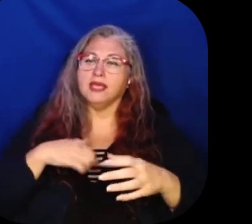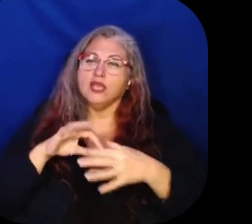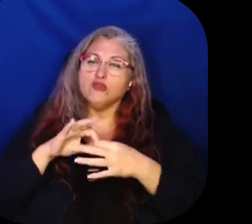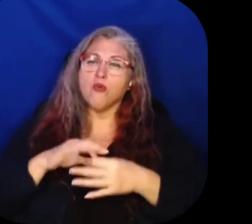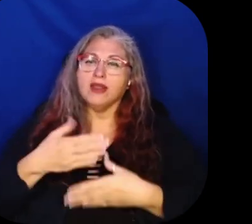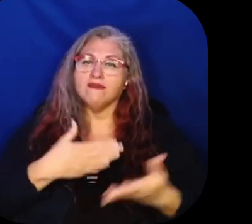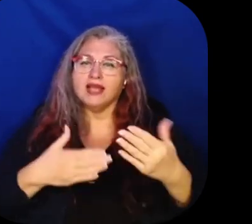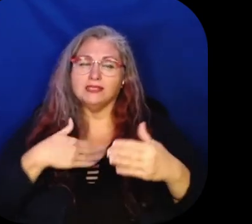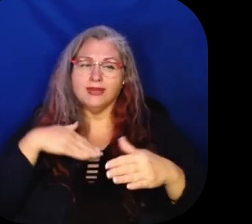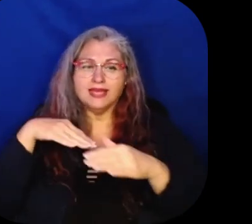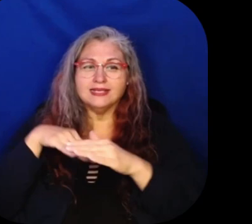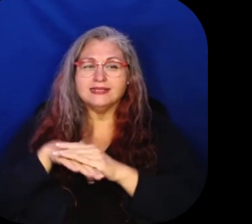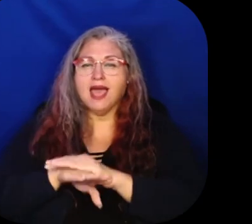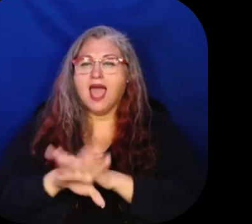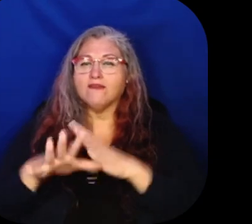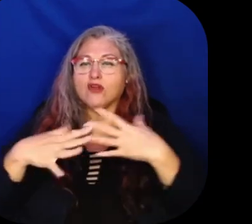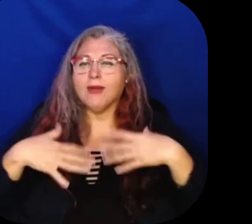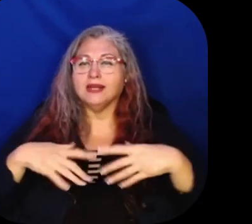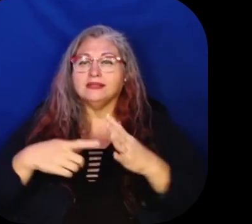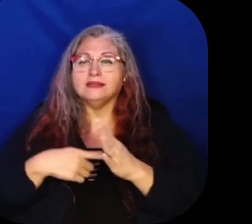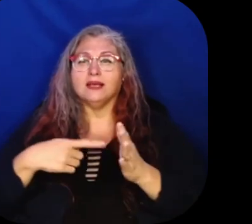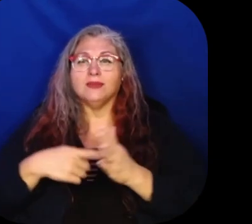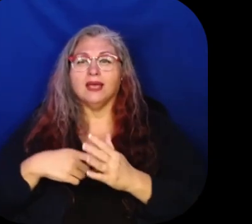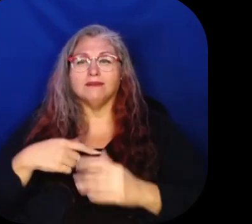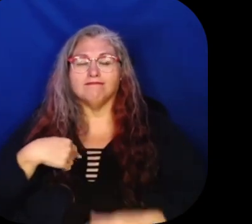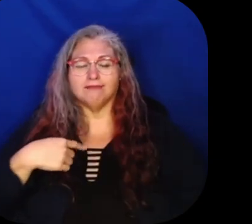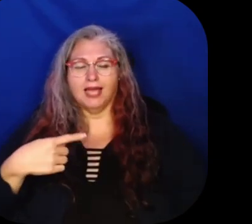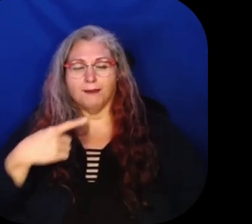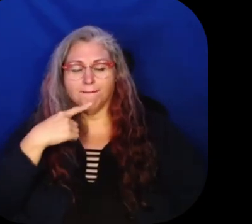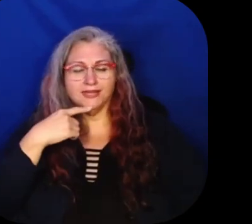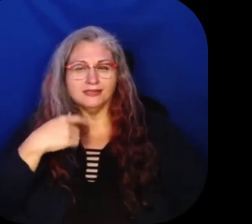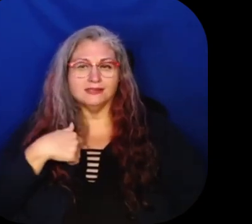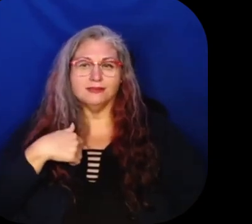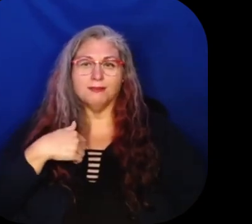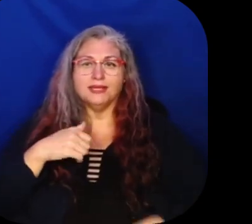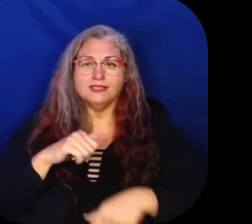her. Sometimes I miss my stones in the places